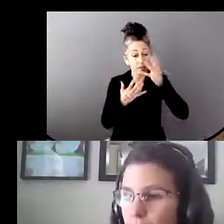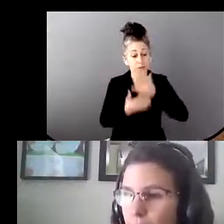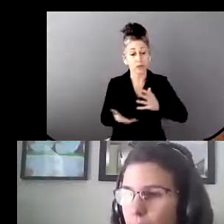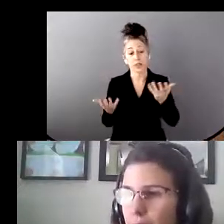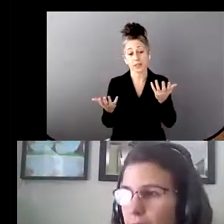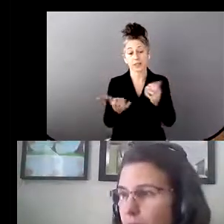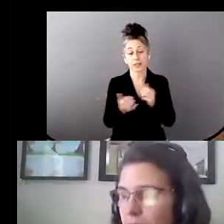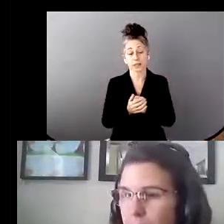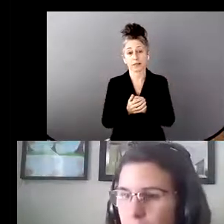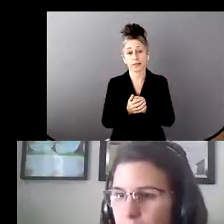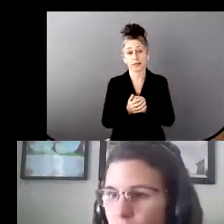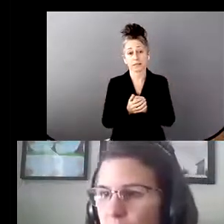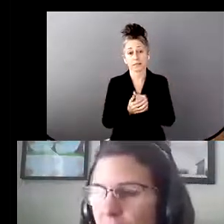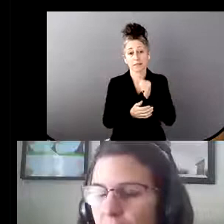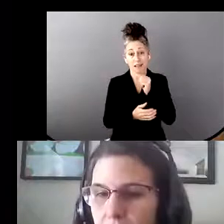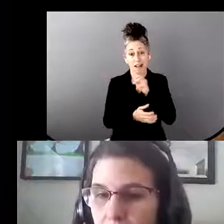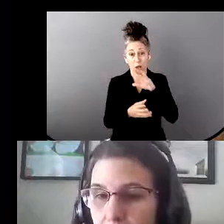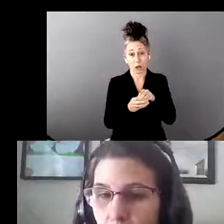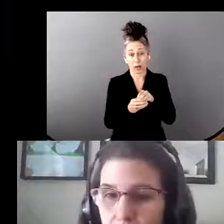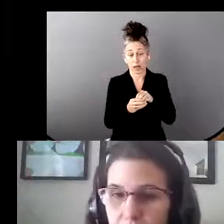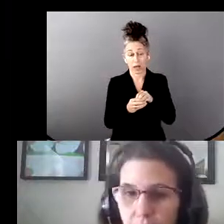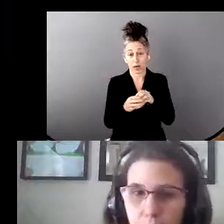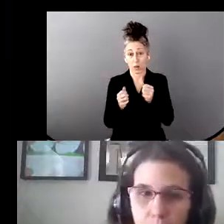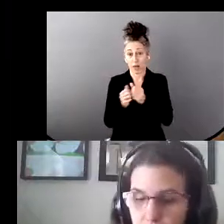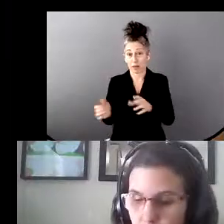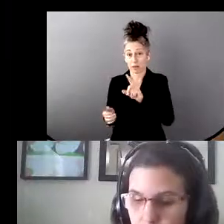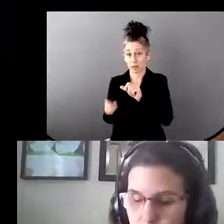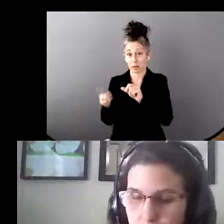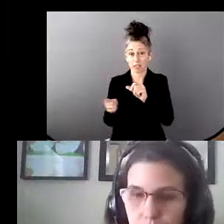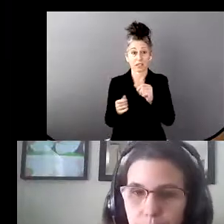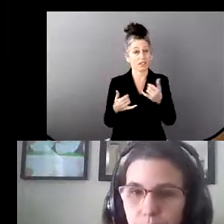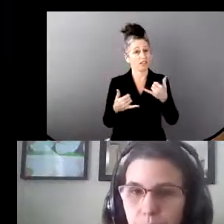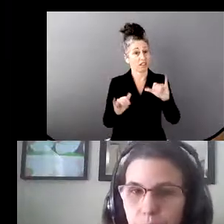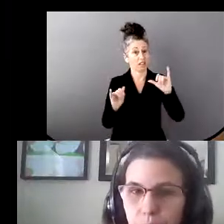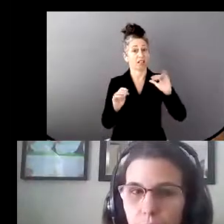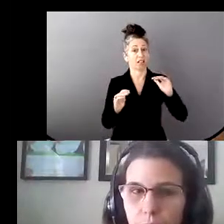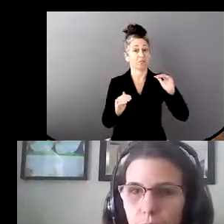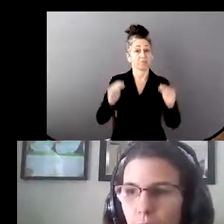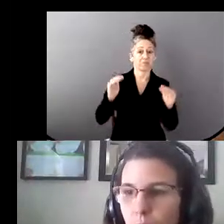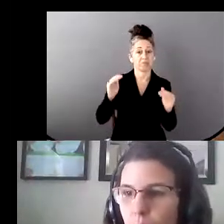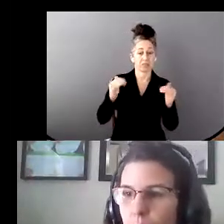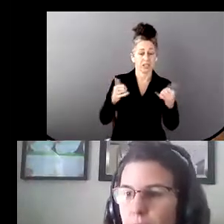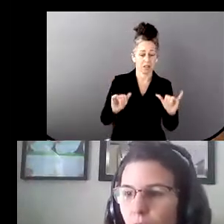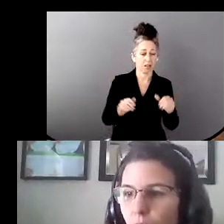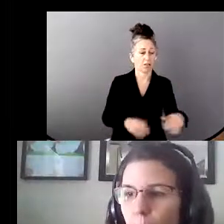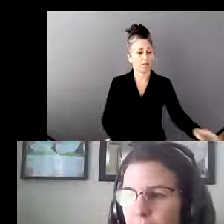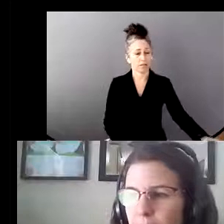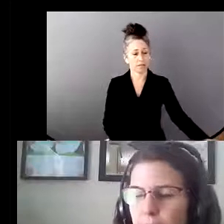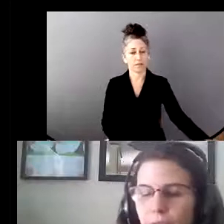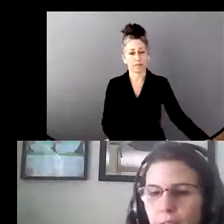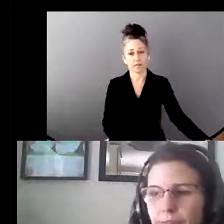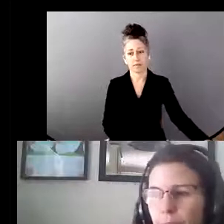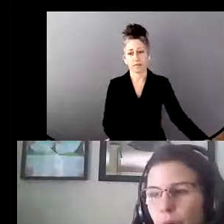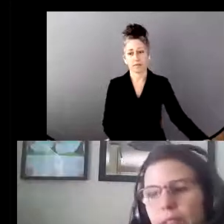without including the no disability groups, the inequities are pretty striking. So it's our hope that